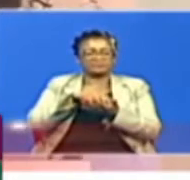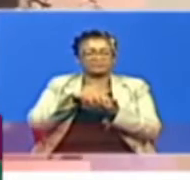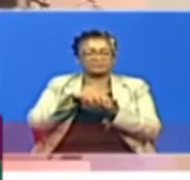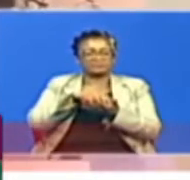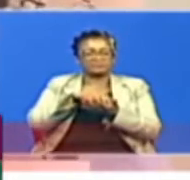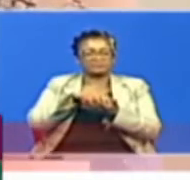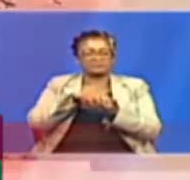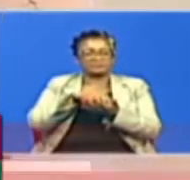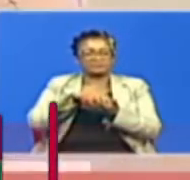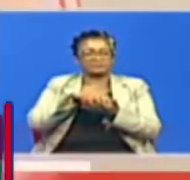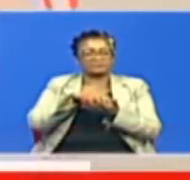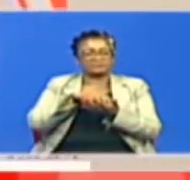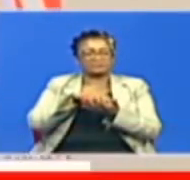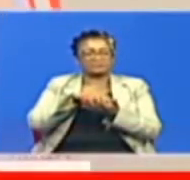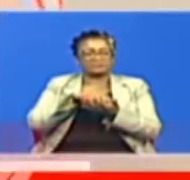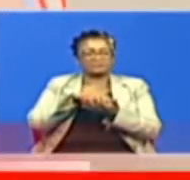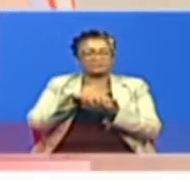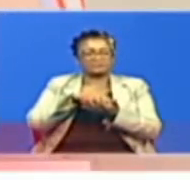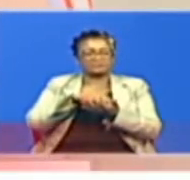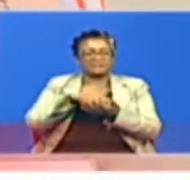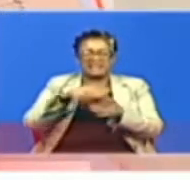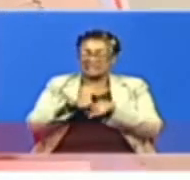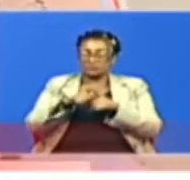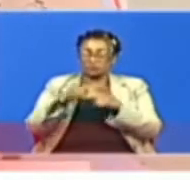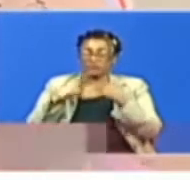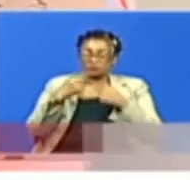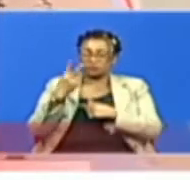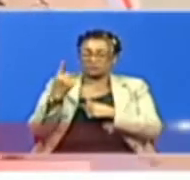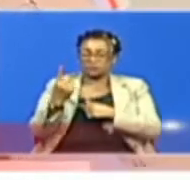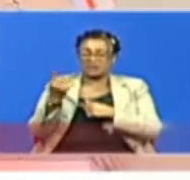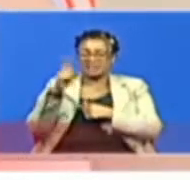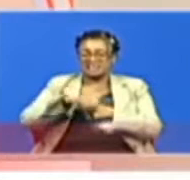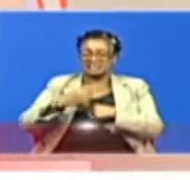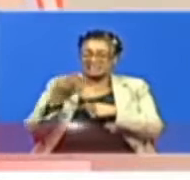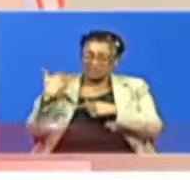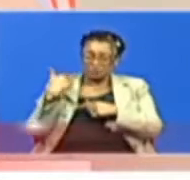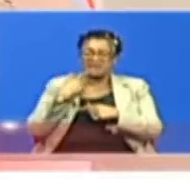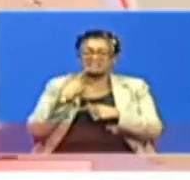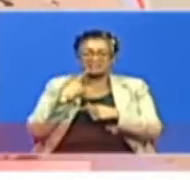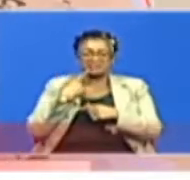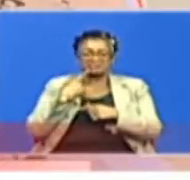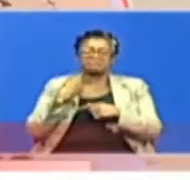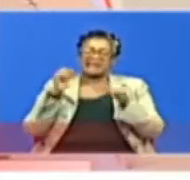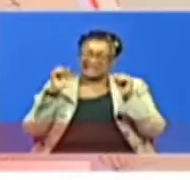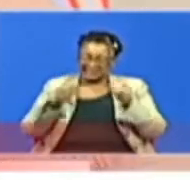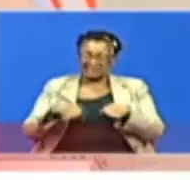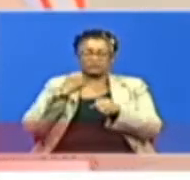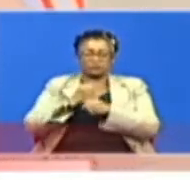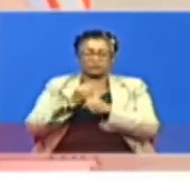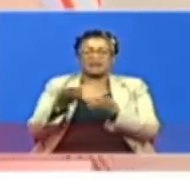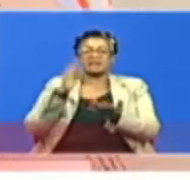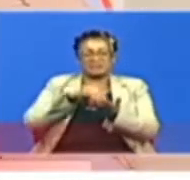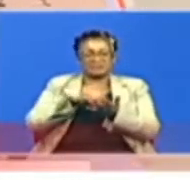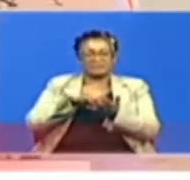last until November. Under a presidential directive, the revised curfew hours will be from 11 p.m. to